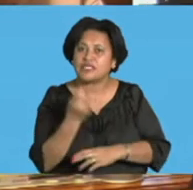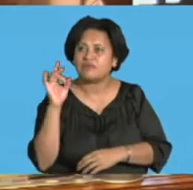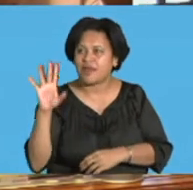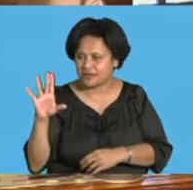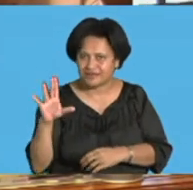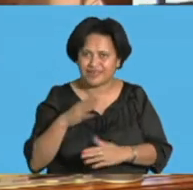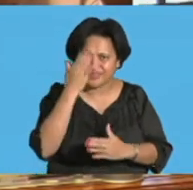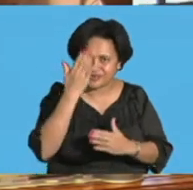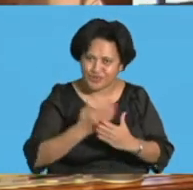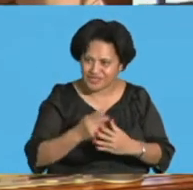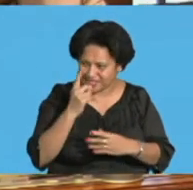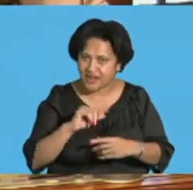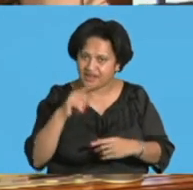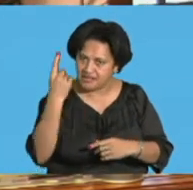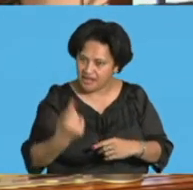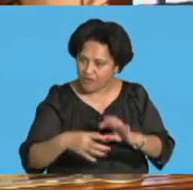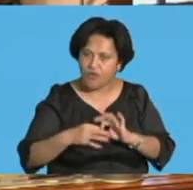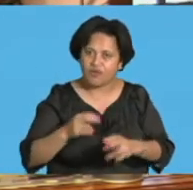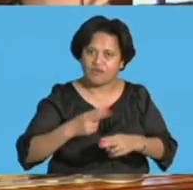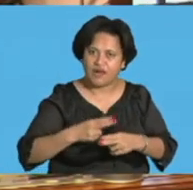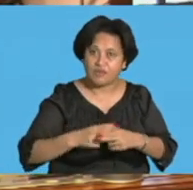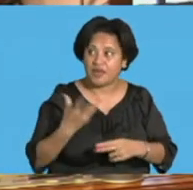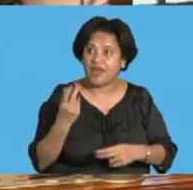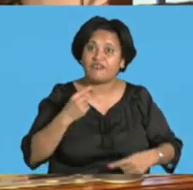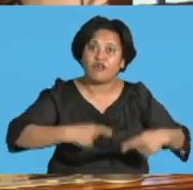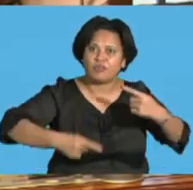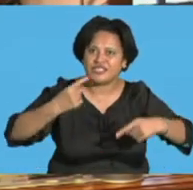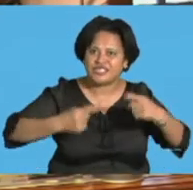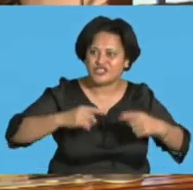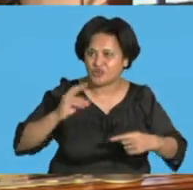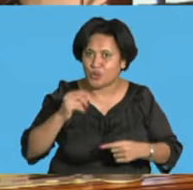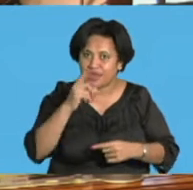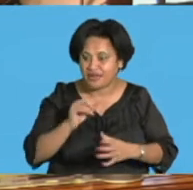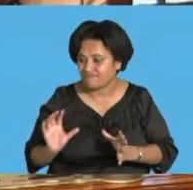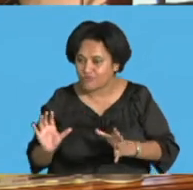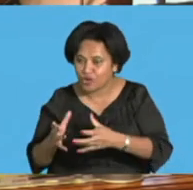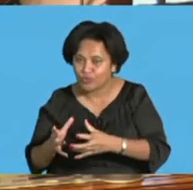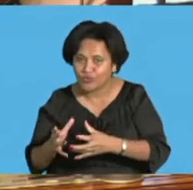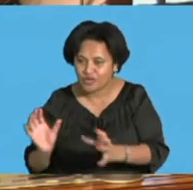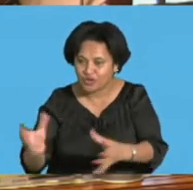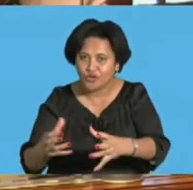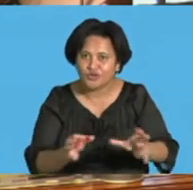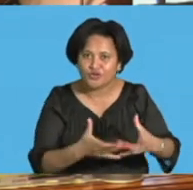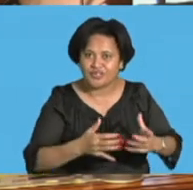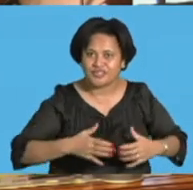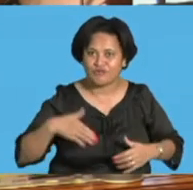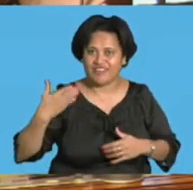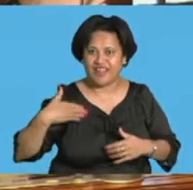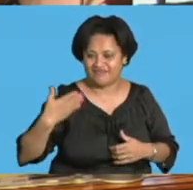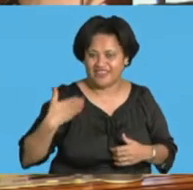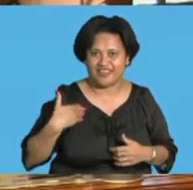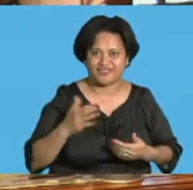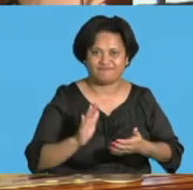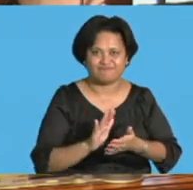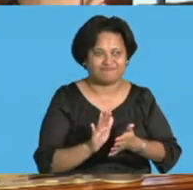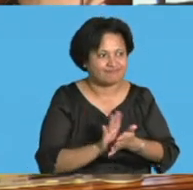grow useful crops. The competition rules will help to promote teamwork, creative thinking, and promote entrepreneurship and focus on